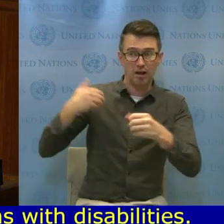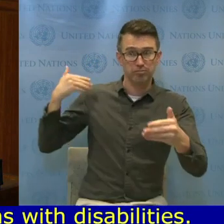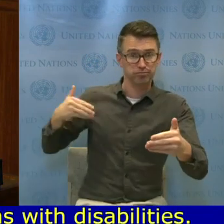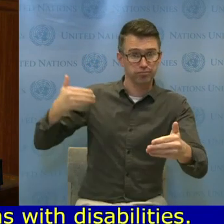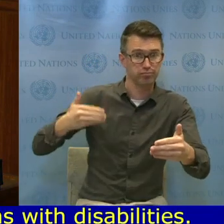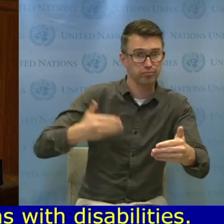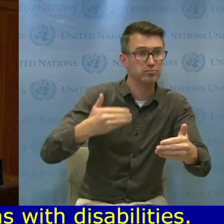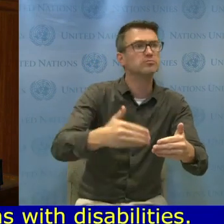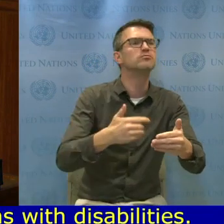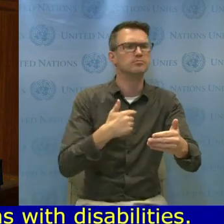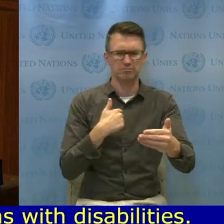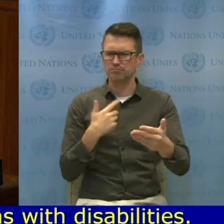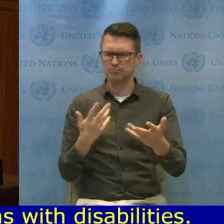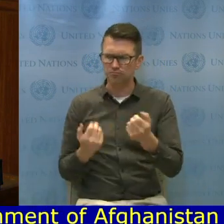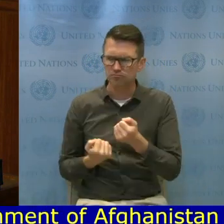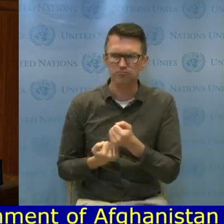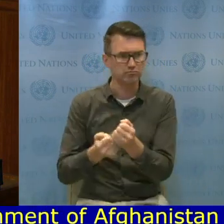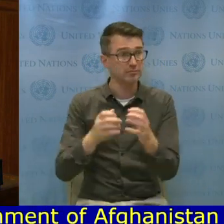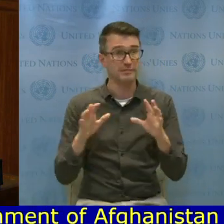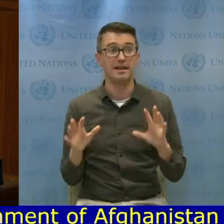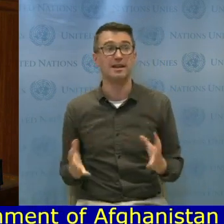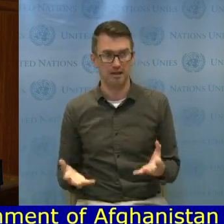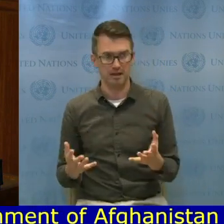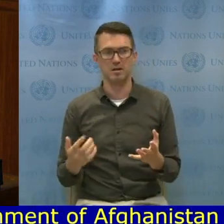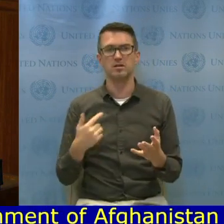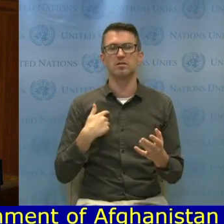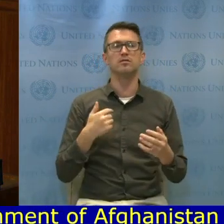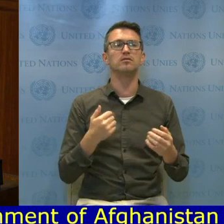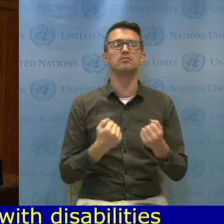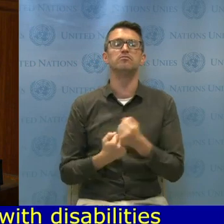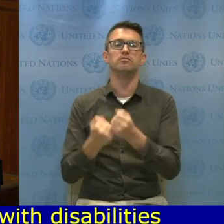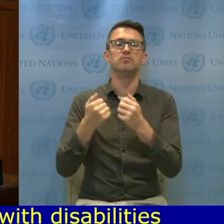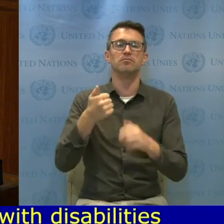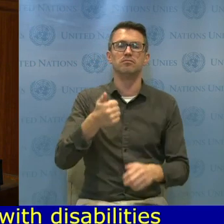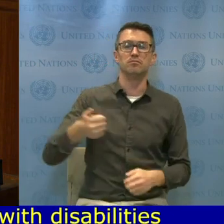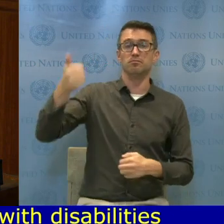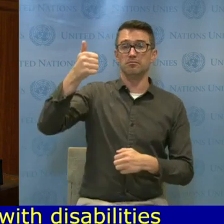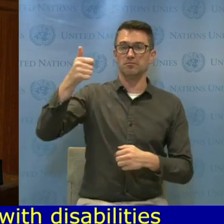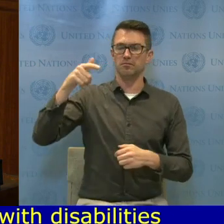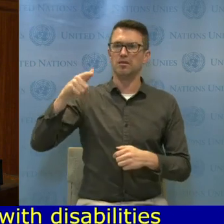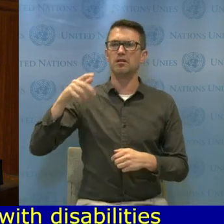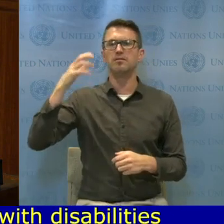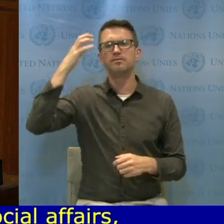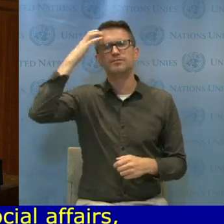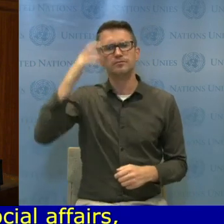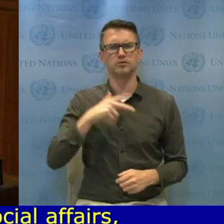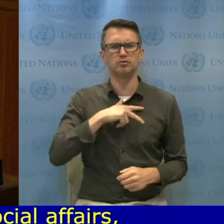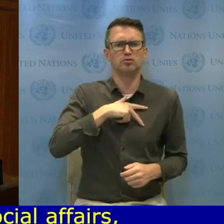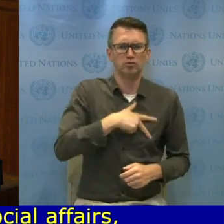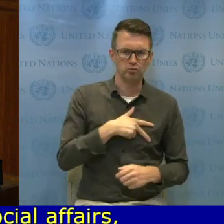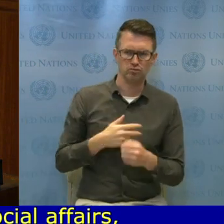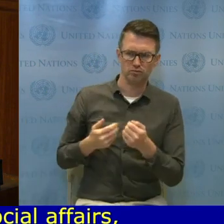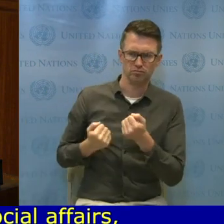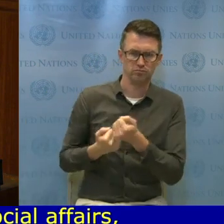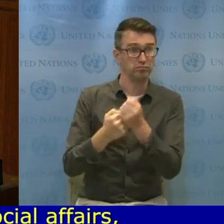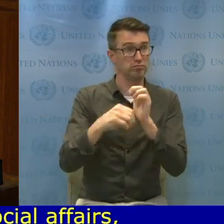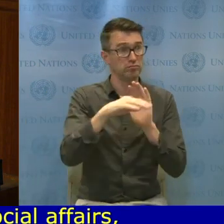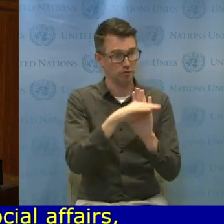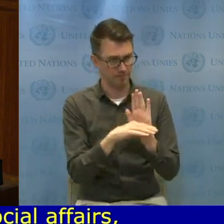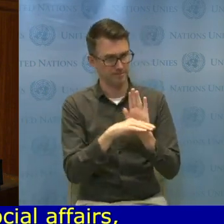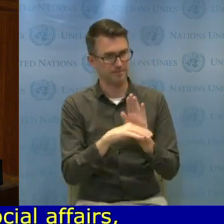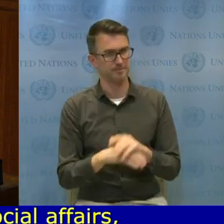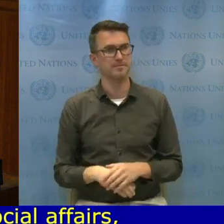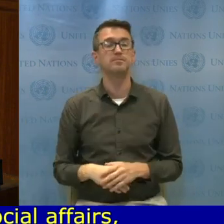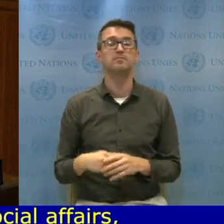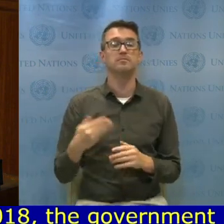and Disabled. On October 2018, the government of Afghanistan established an independent organization by the name of National Support Authority